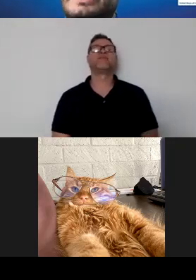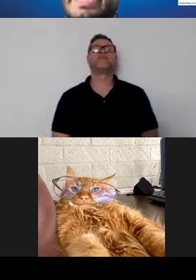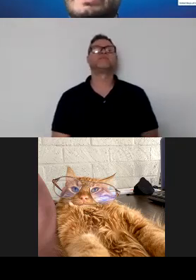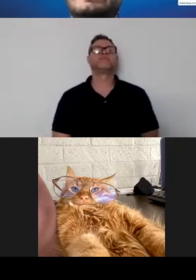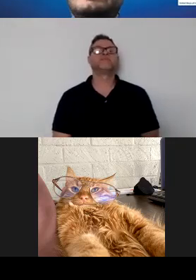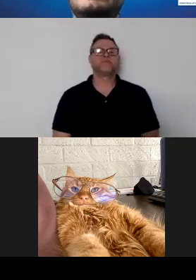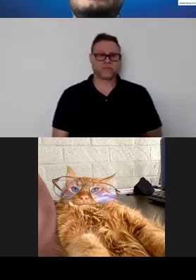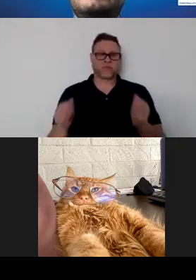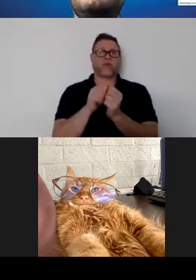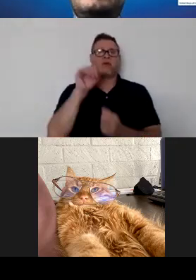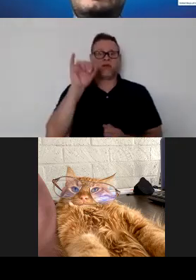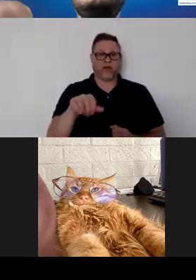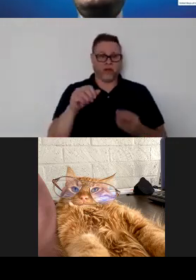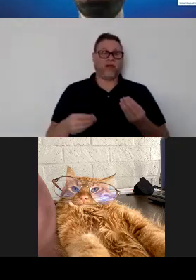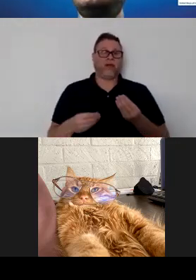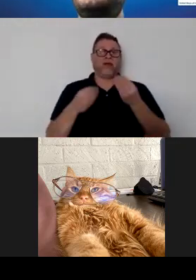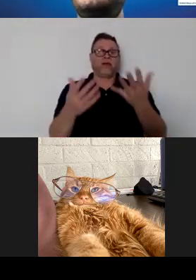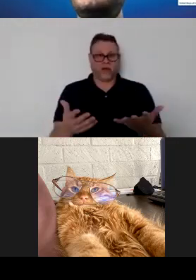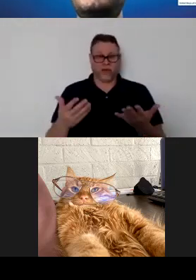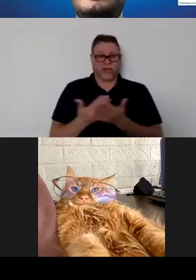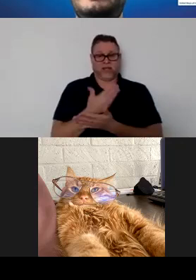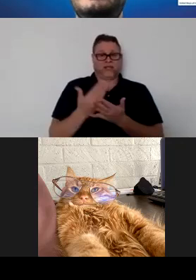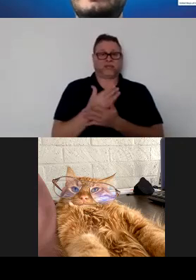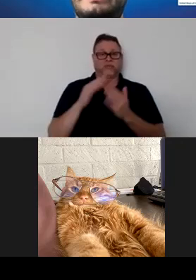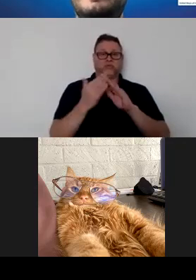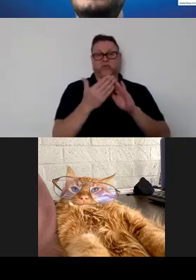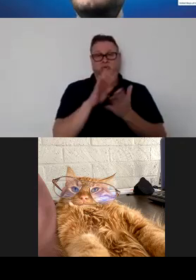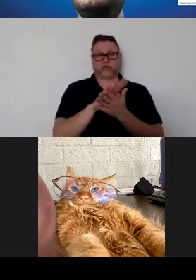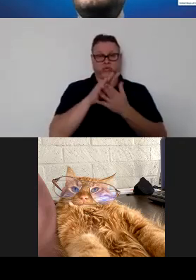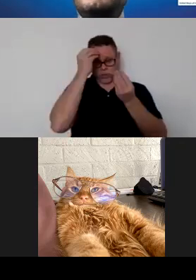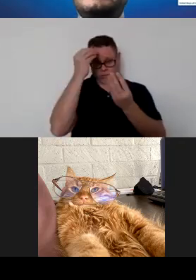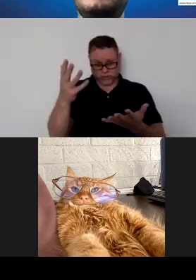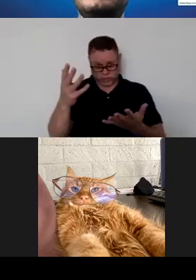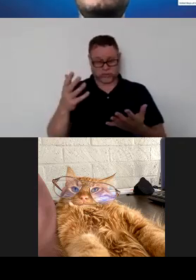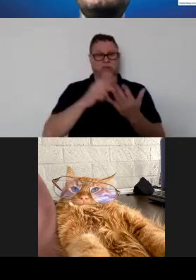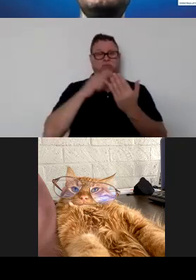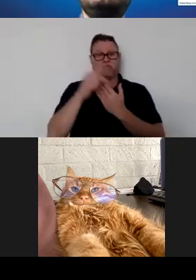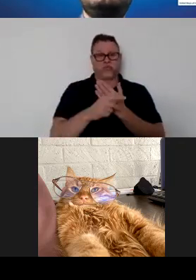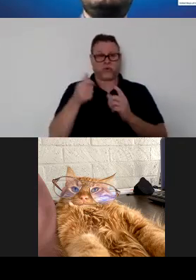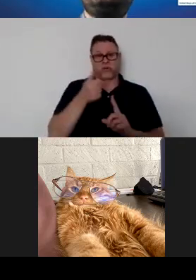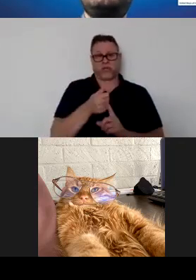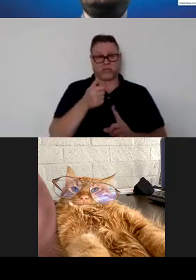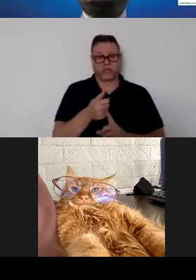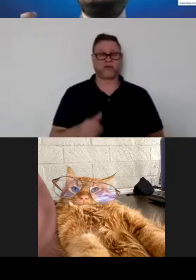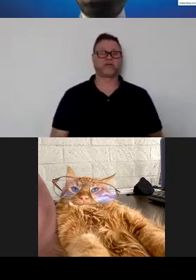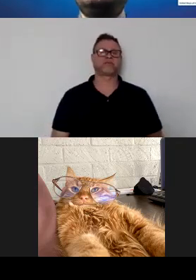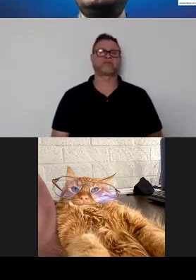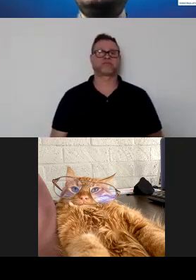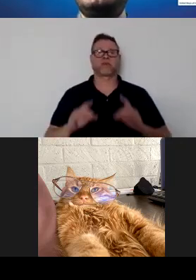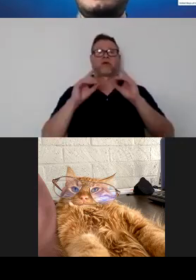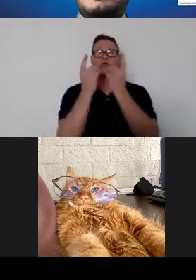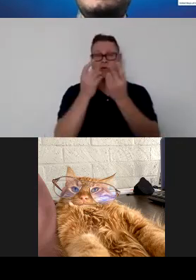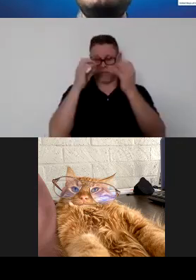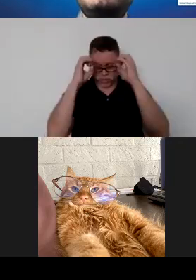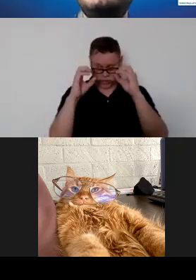And with that, I can give the latest community school updates in terms of the program itself. Now, the Department of